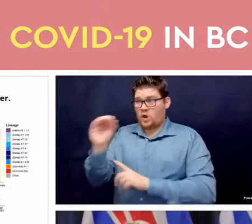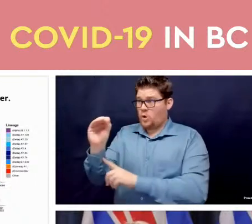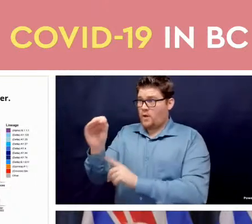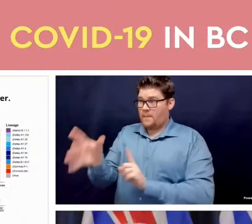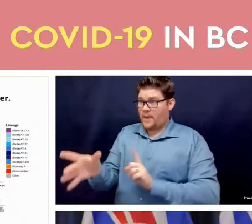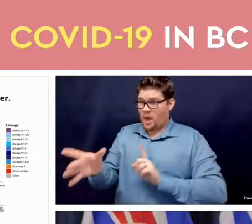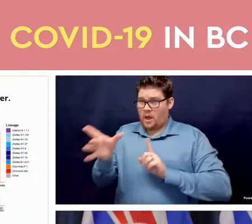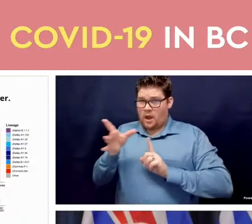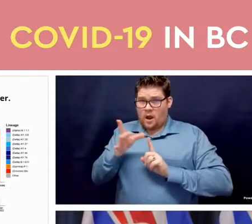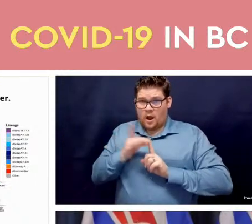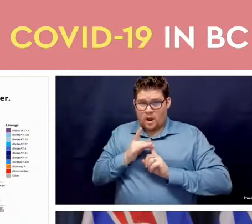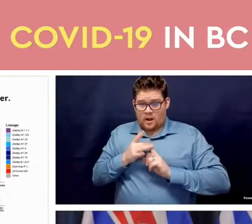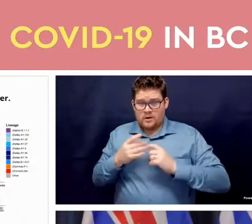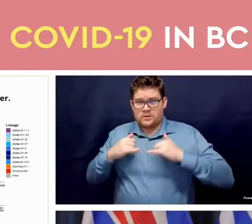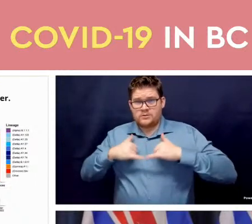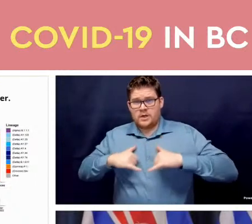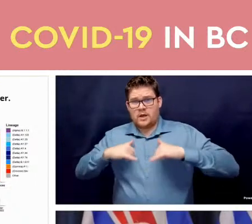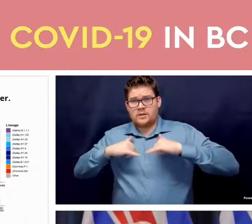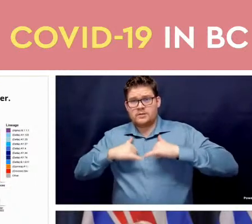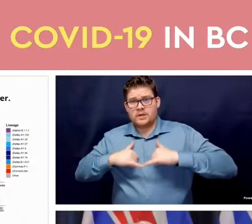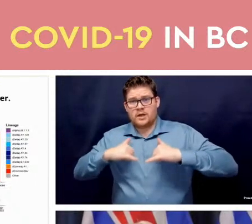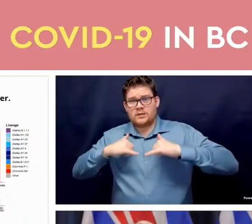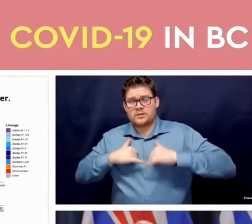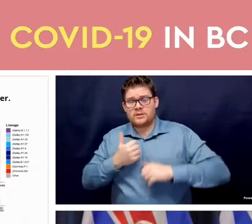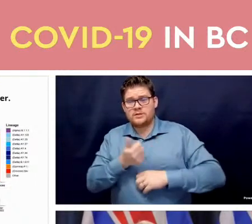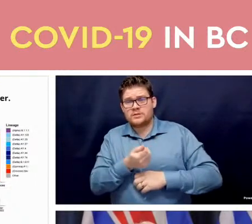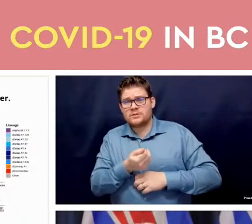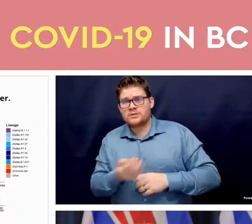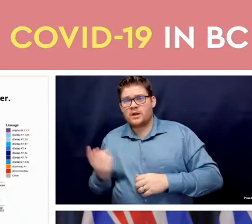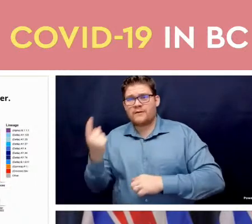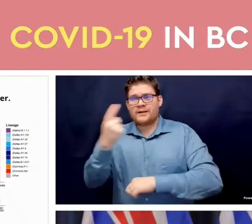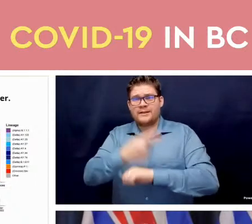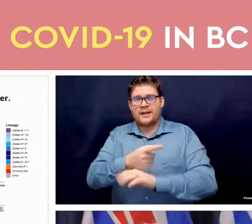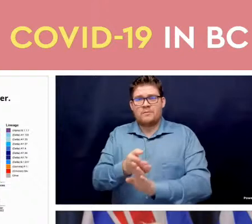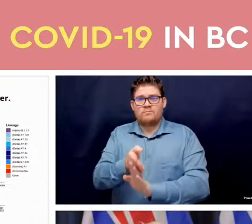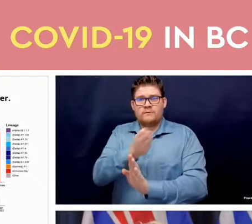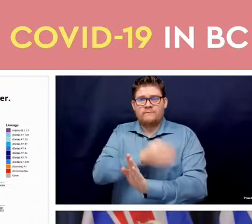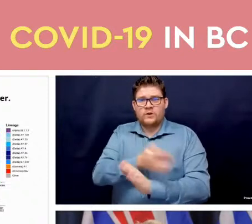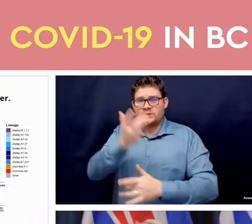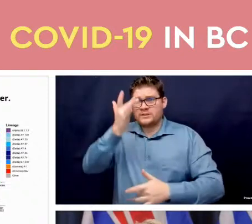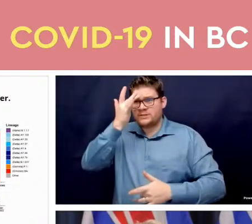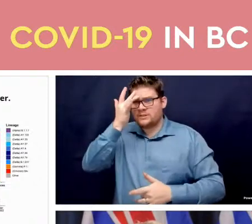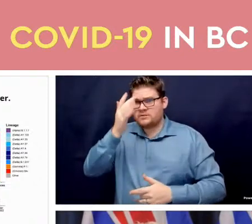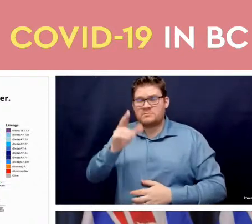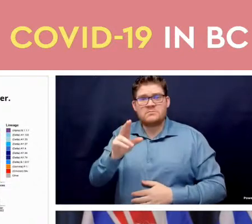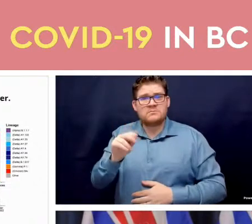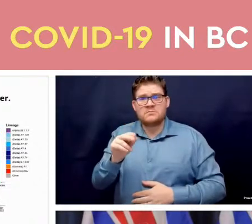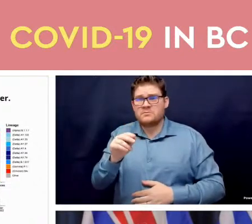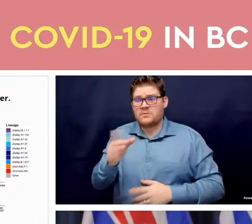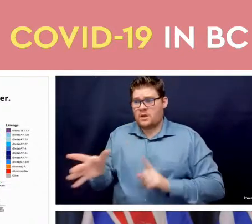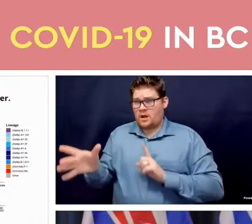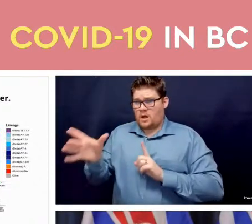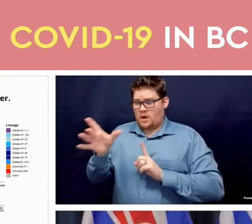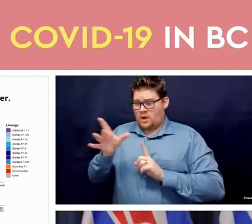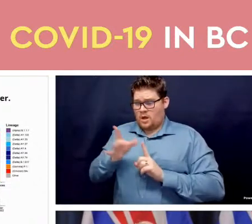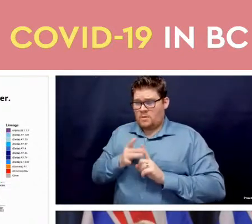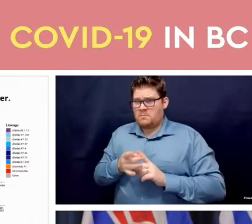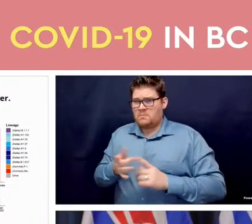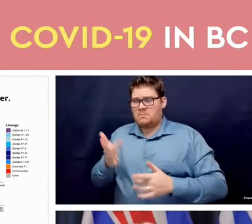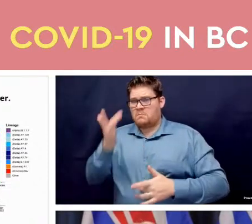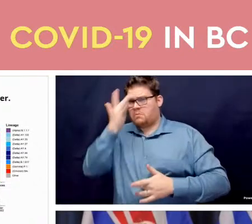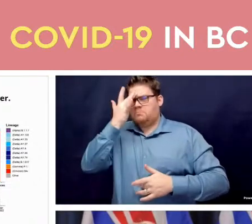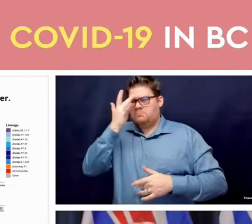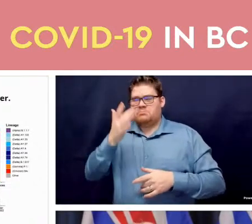vaccination, has a shorter duration of illness, and most people aren't getting a severe enough illness that they need to be